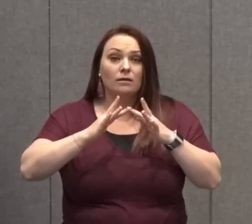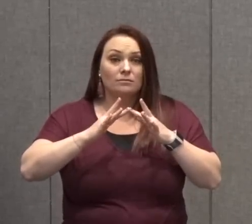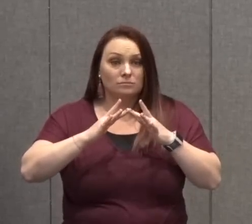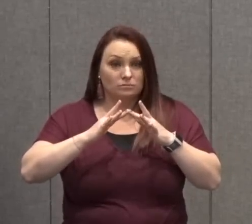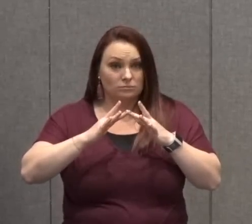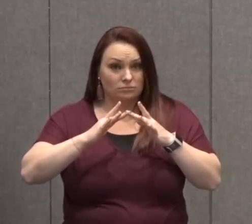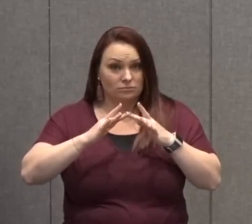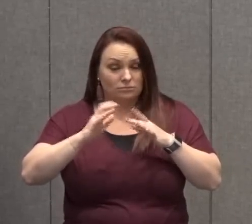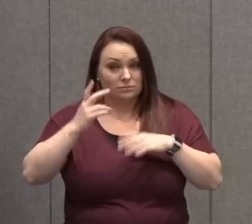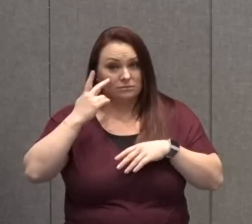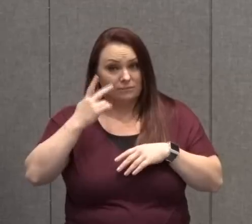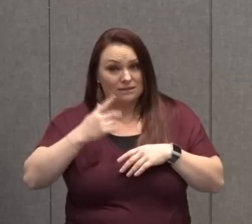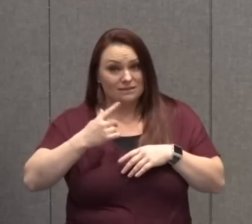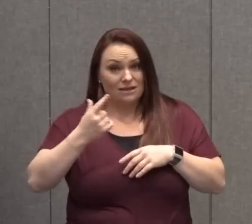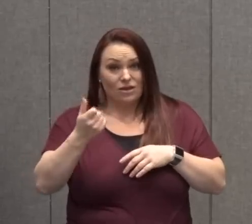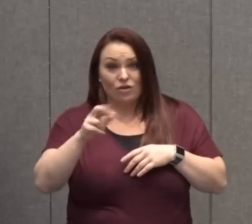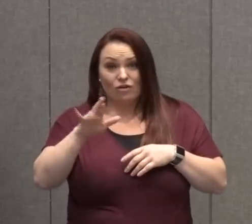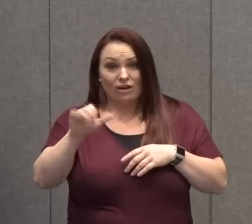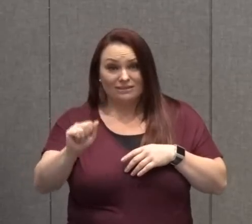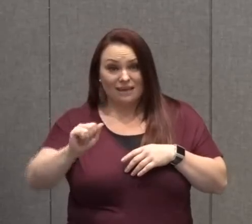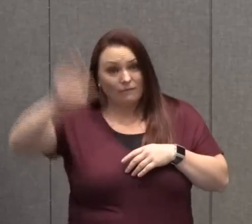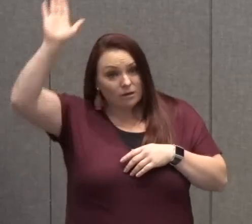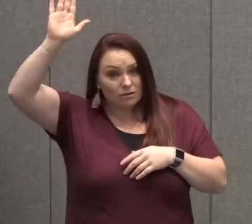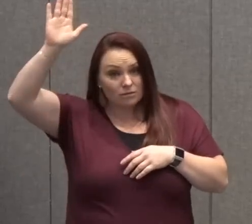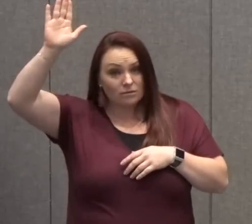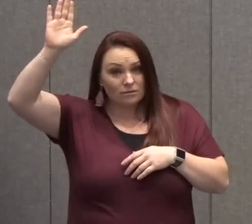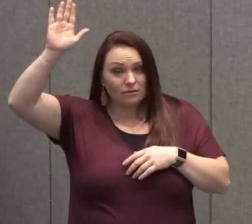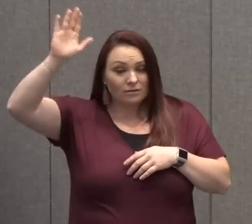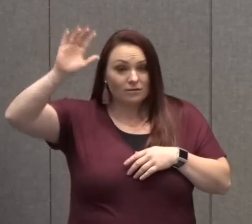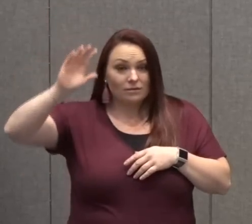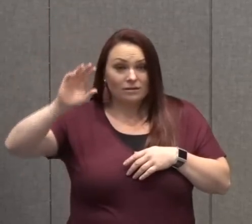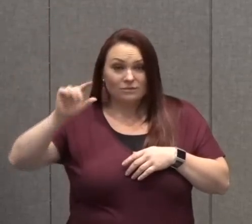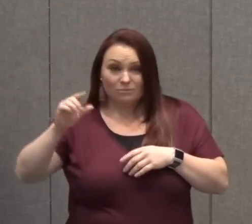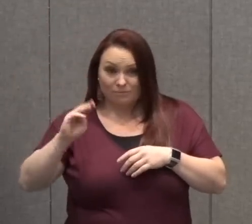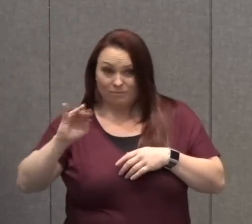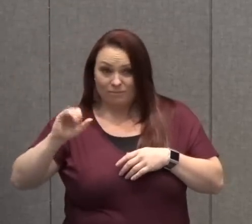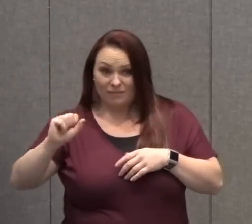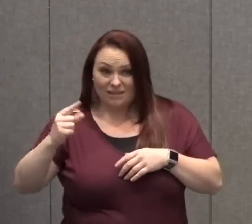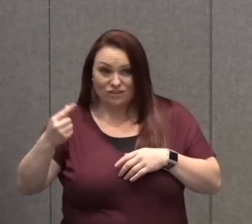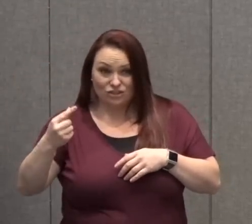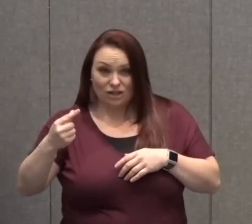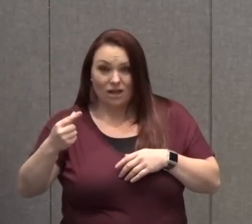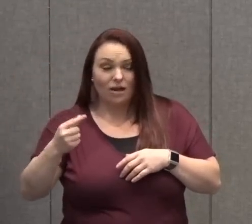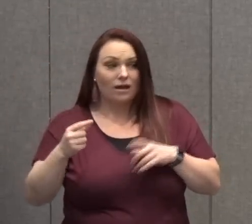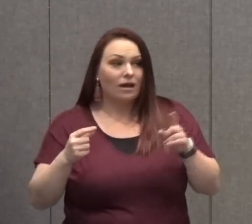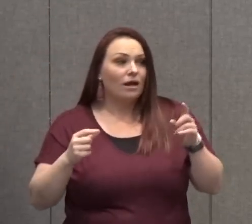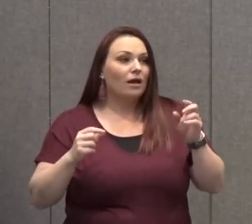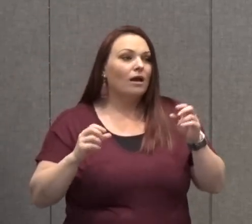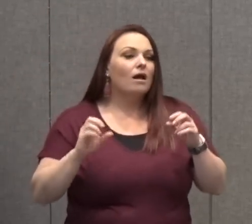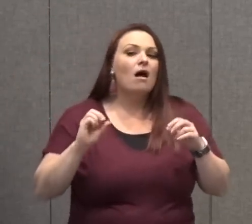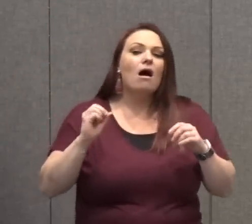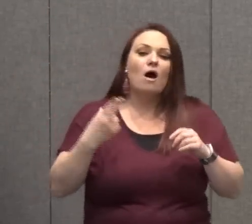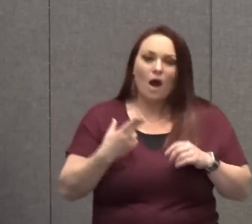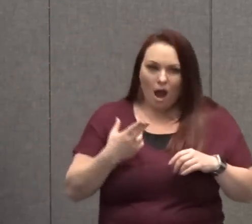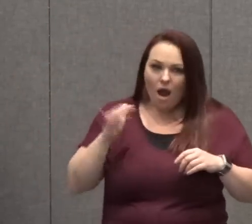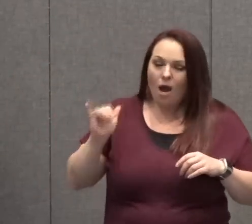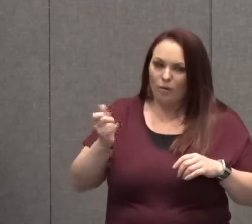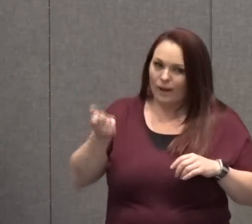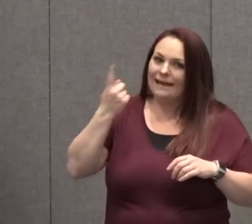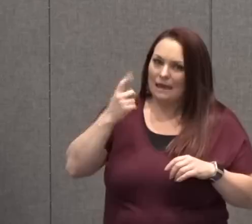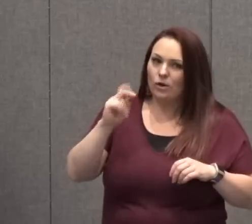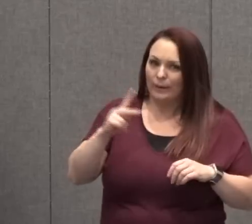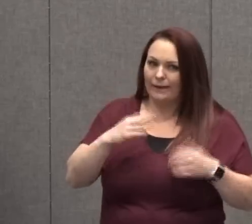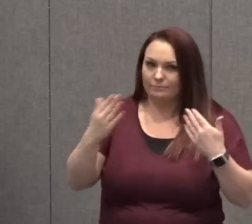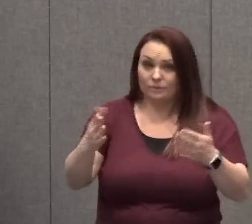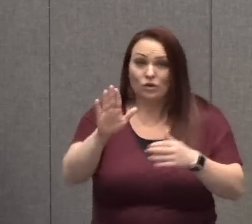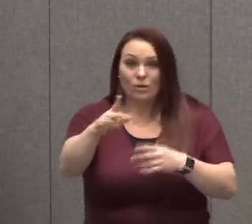now I see Ms. Garcia had her hand up first Ms. Garcia oh okay what is your answer